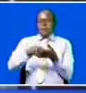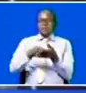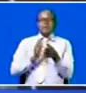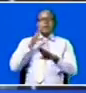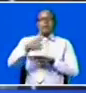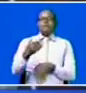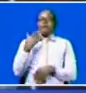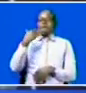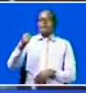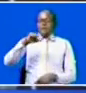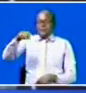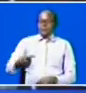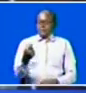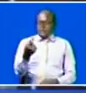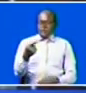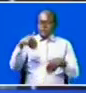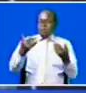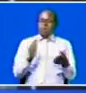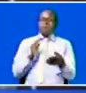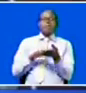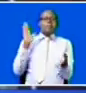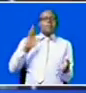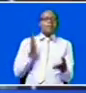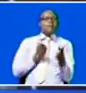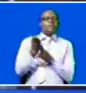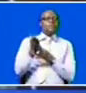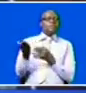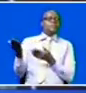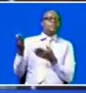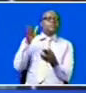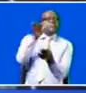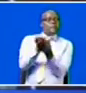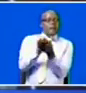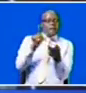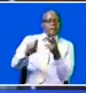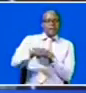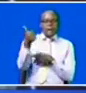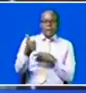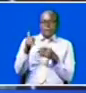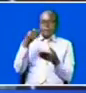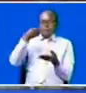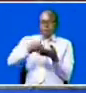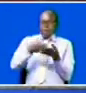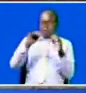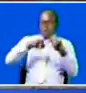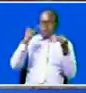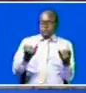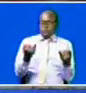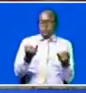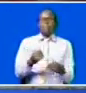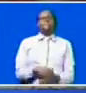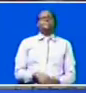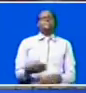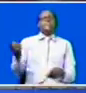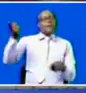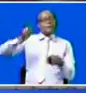500,000 shillings or more transferred through banks and other financial institutions.